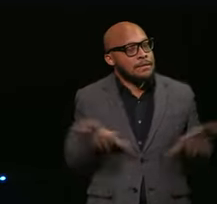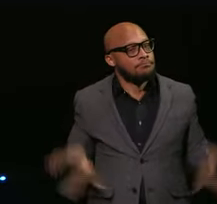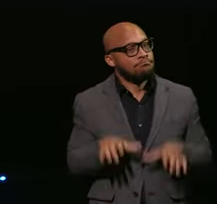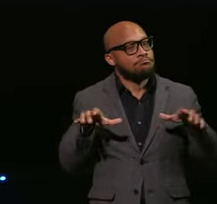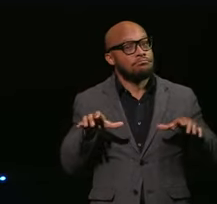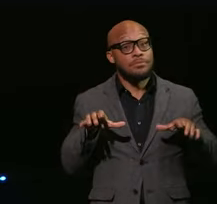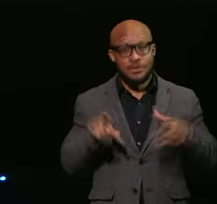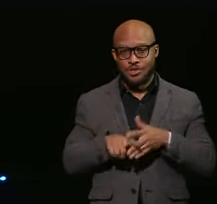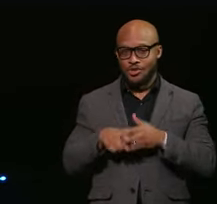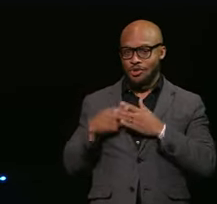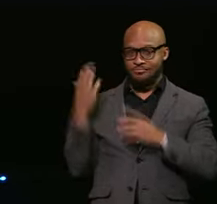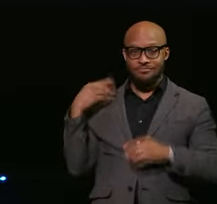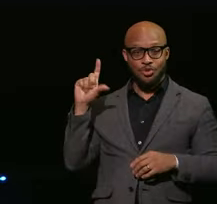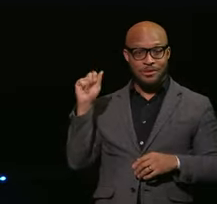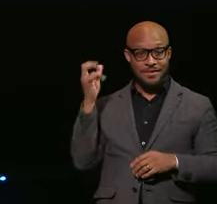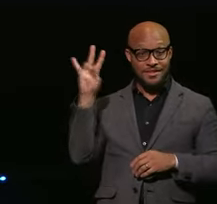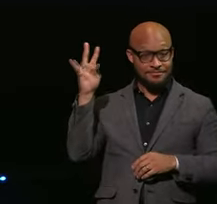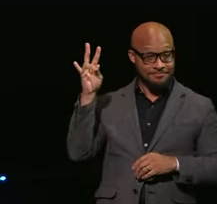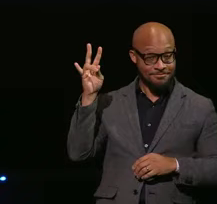2017, and